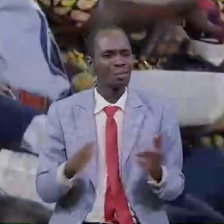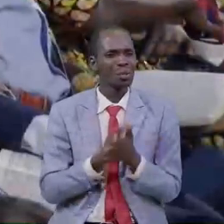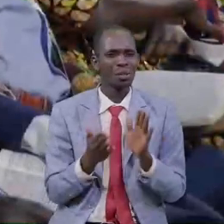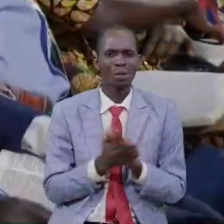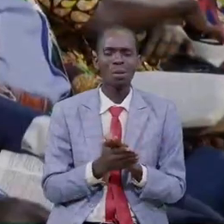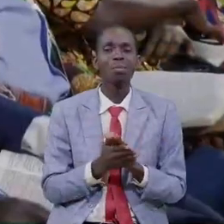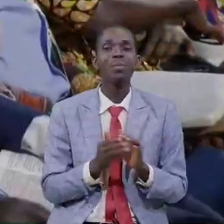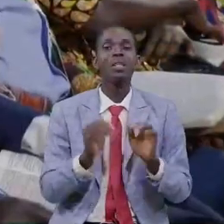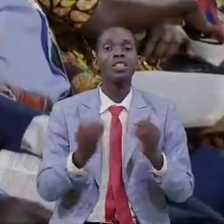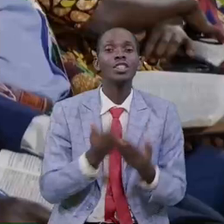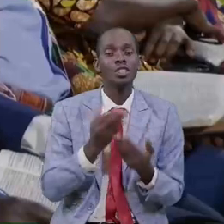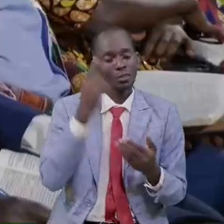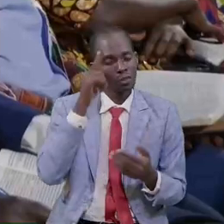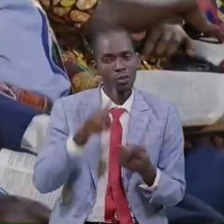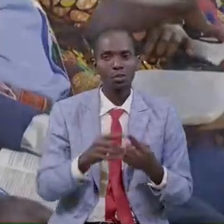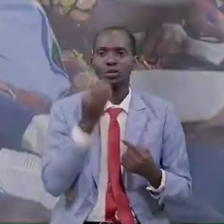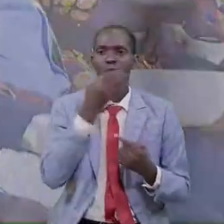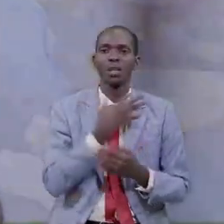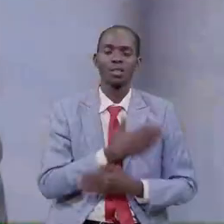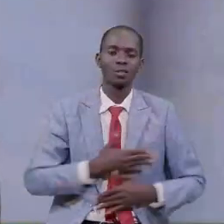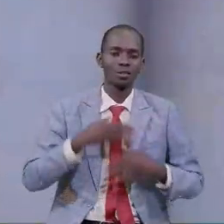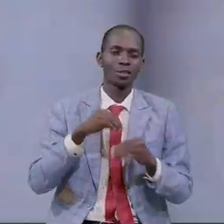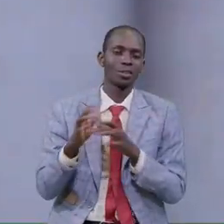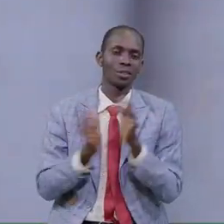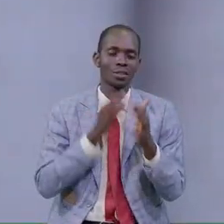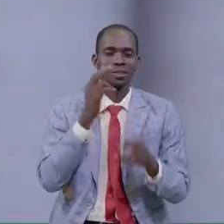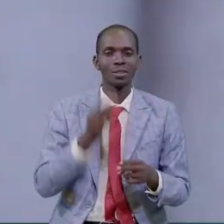vous maintenant est comestible. Vous pouvez tout manger maintenant.